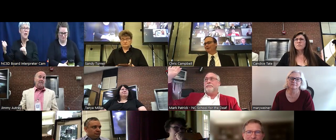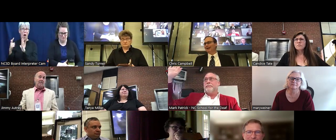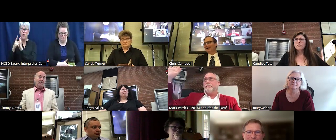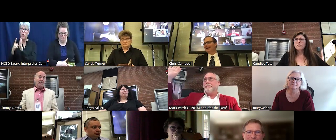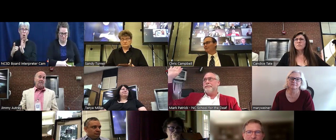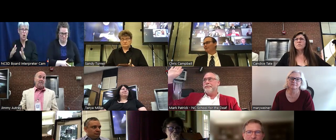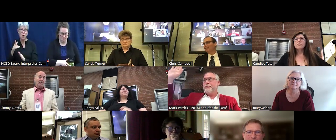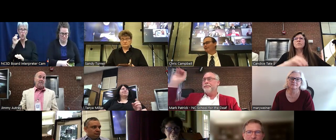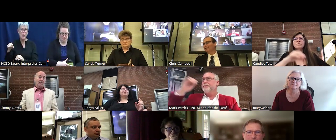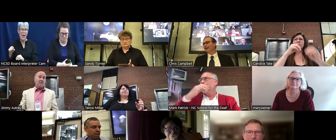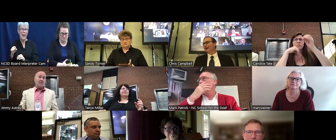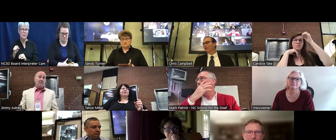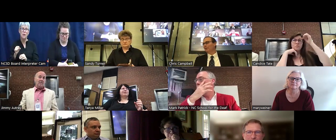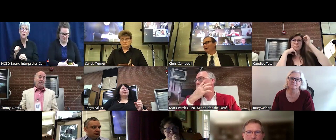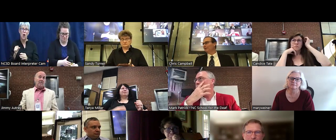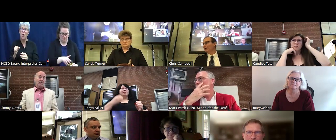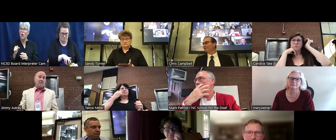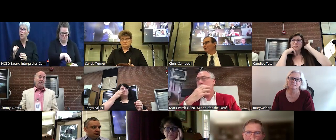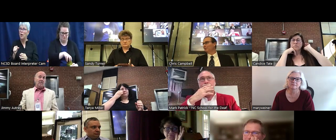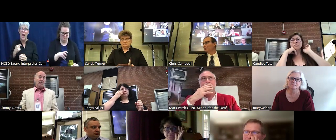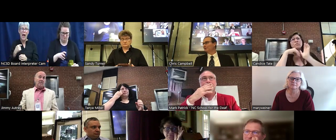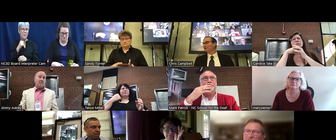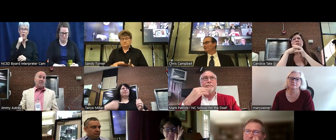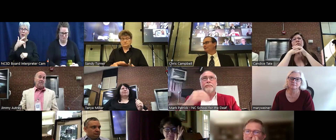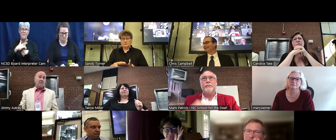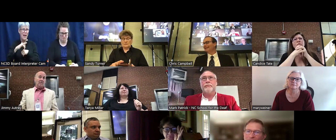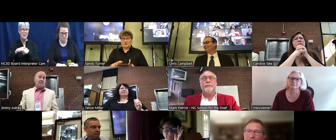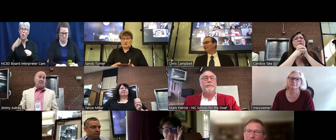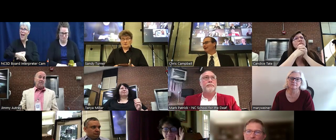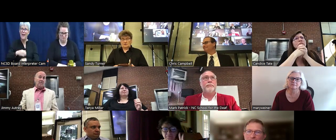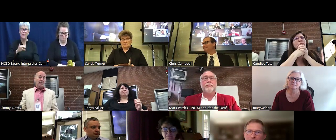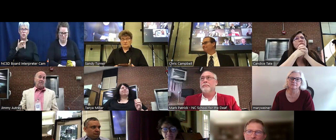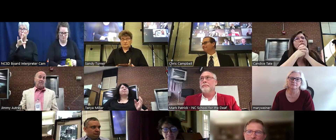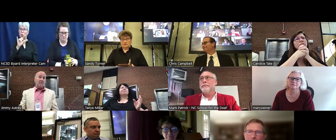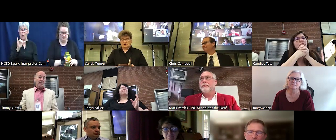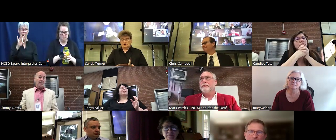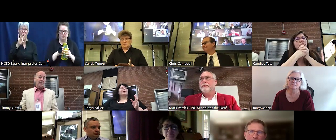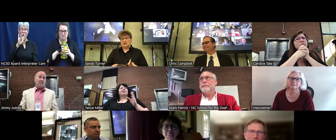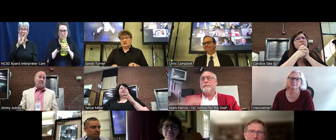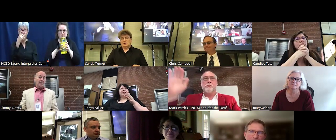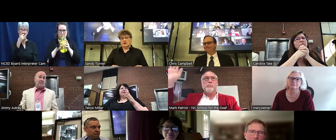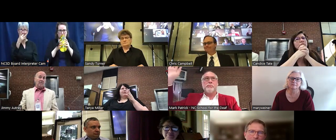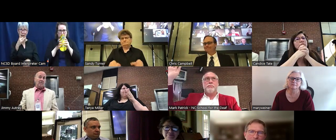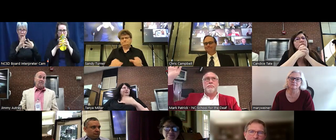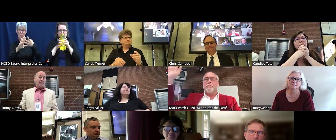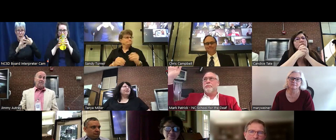after July 8th, I will not be available till the end of July.